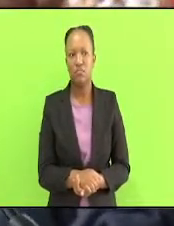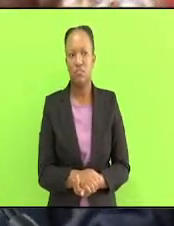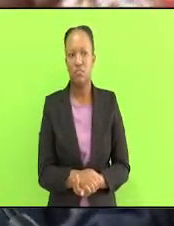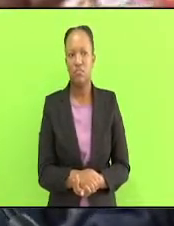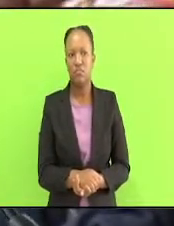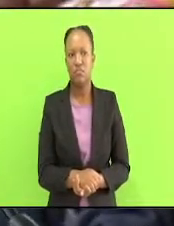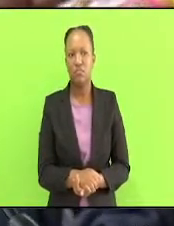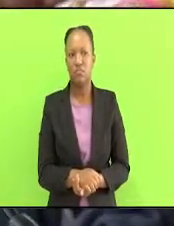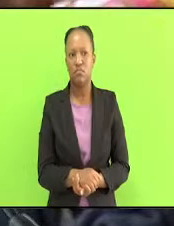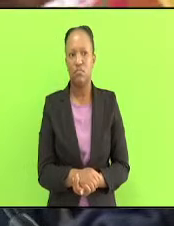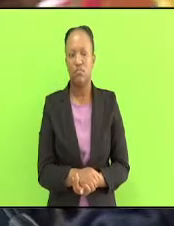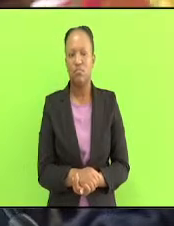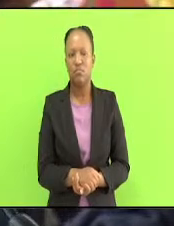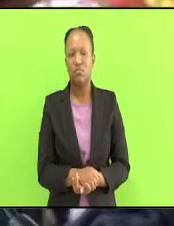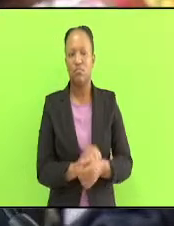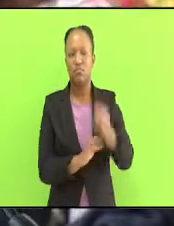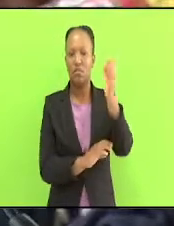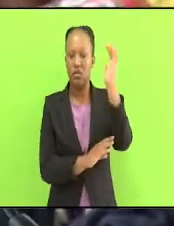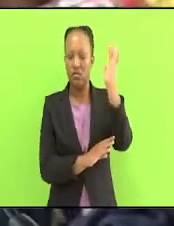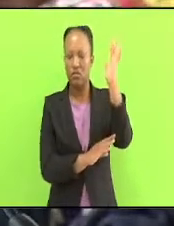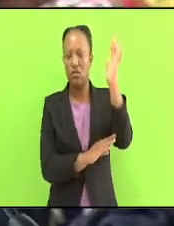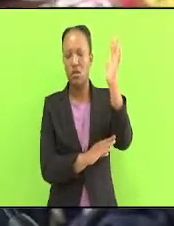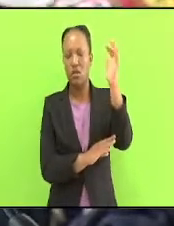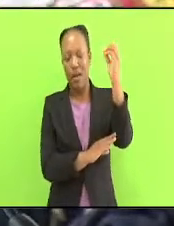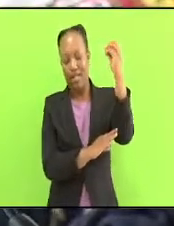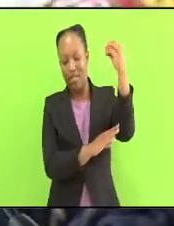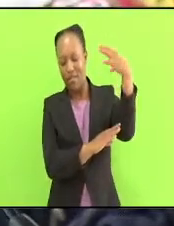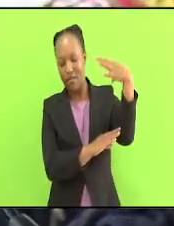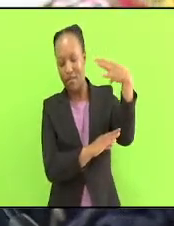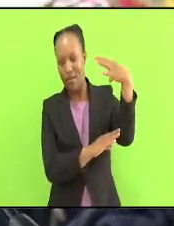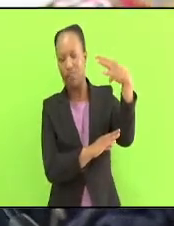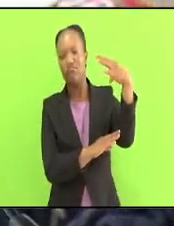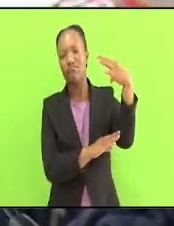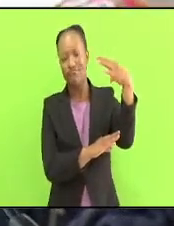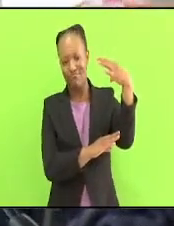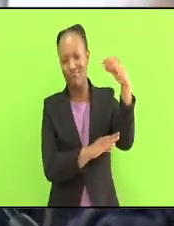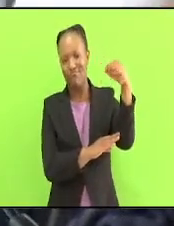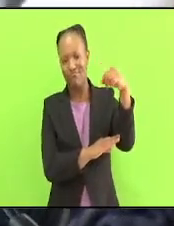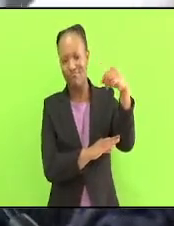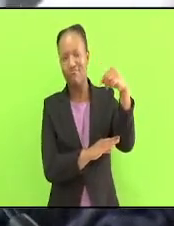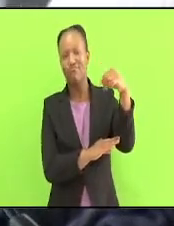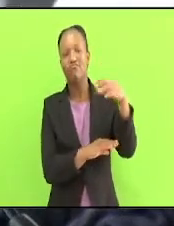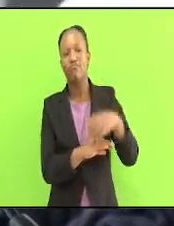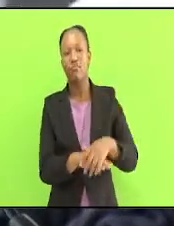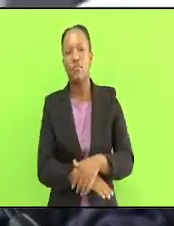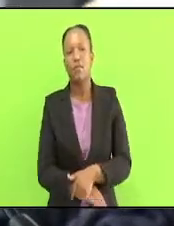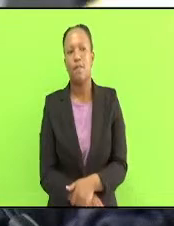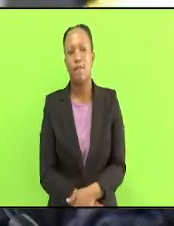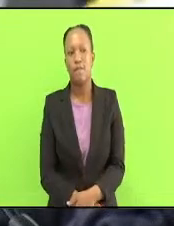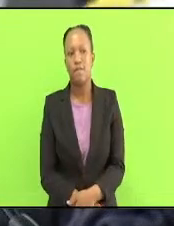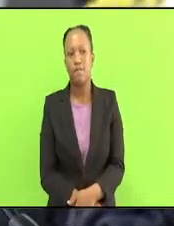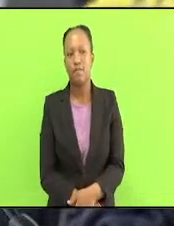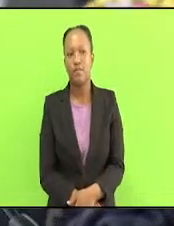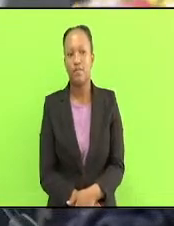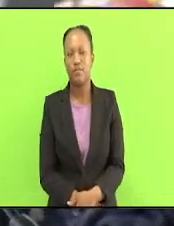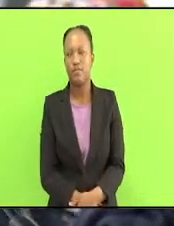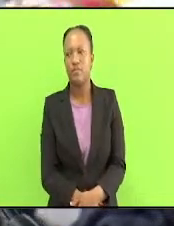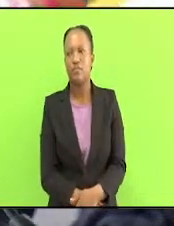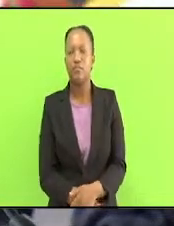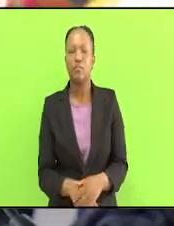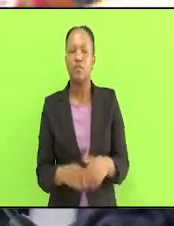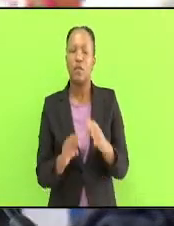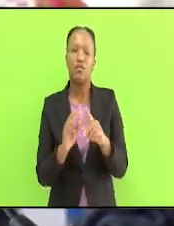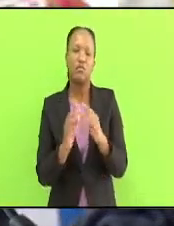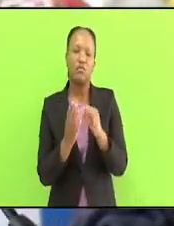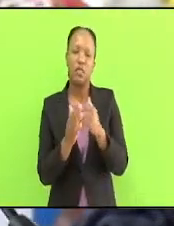Moriti o bagolo, moriti o a re jaleng ditlhare ka bokhutshwane hela tla ke boele ko morago. And then